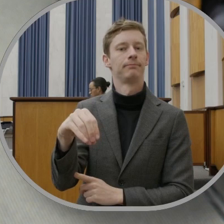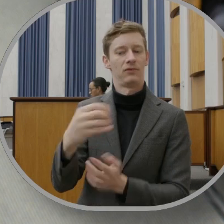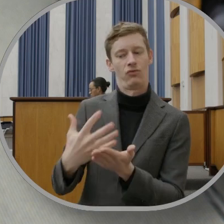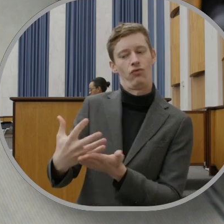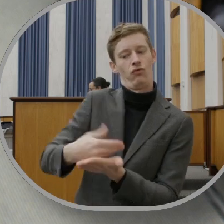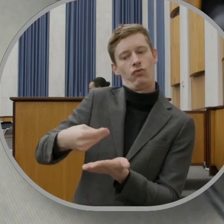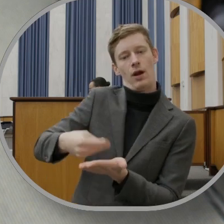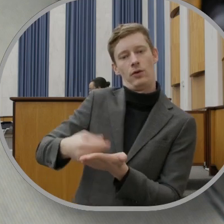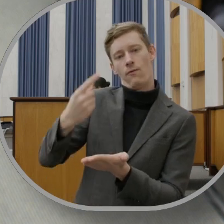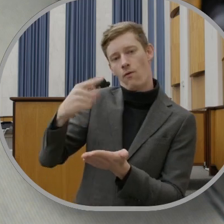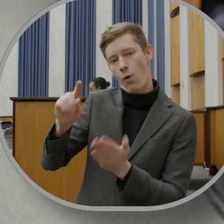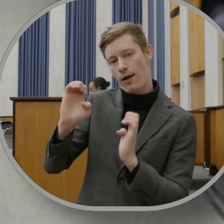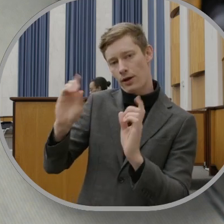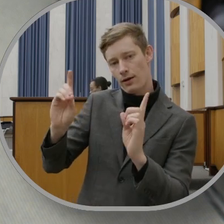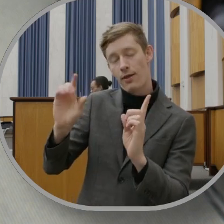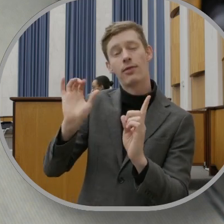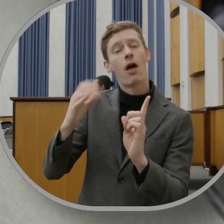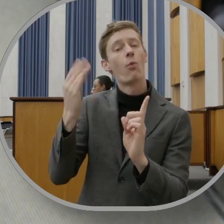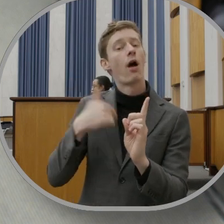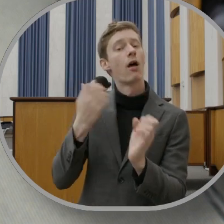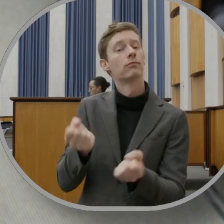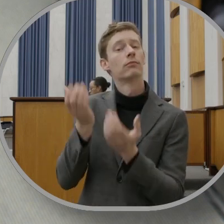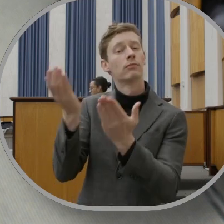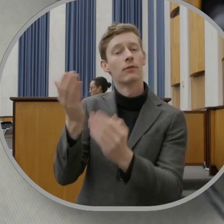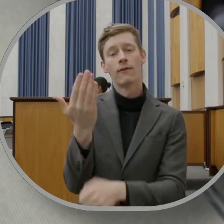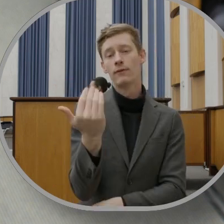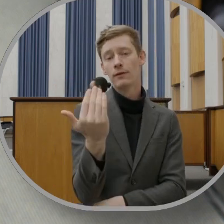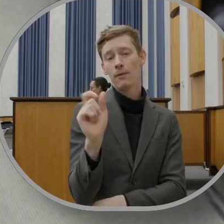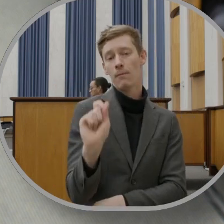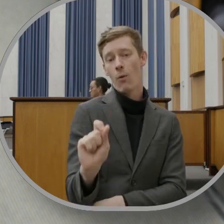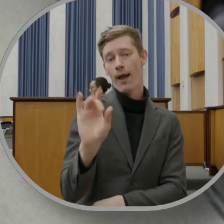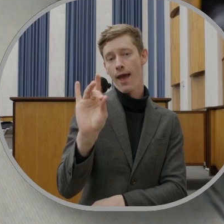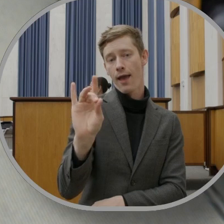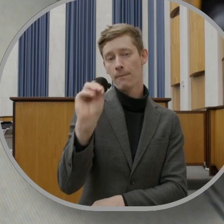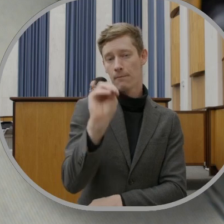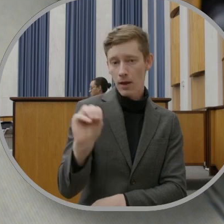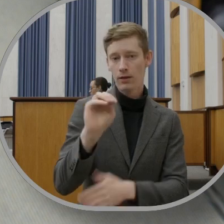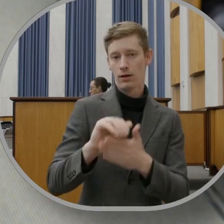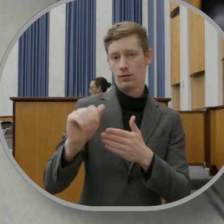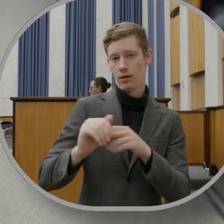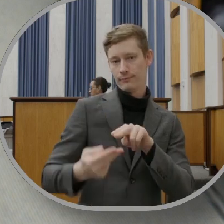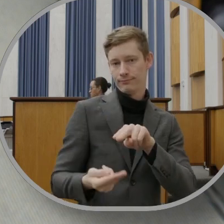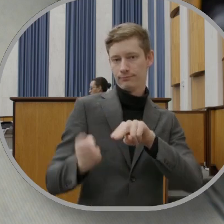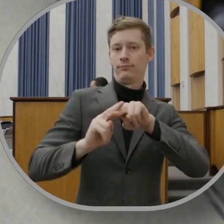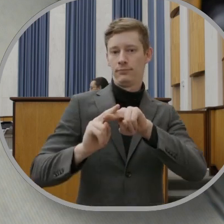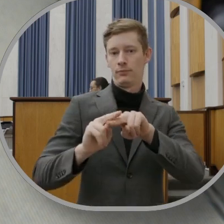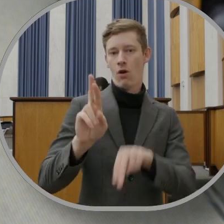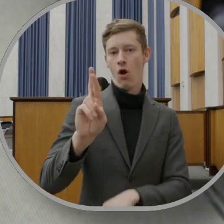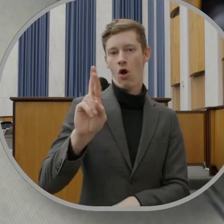why I'm proposing a $15.8 million increase to RPS's operating